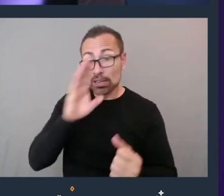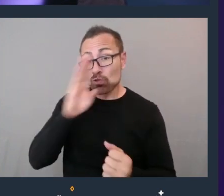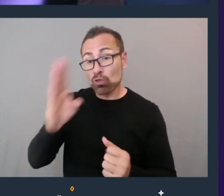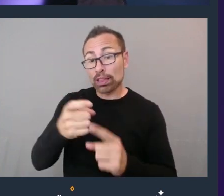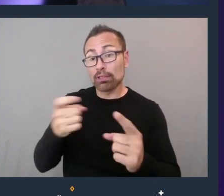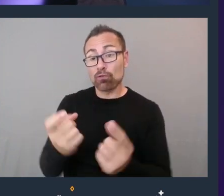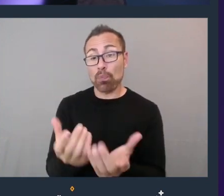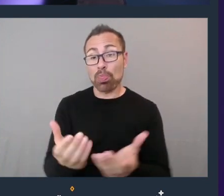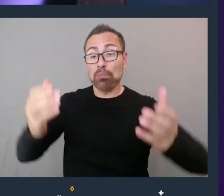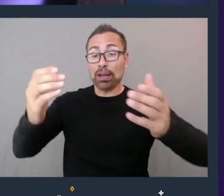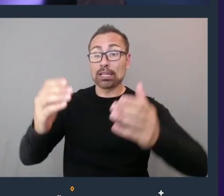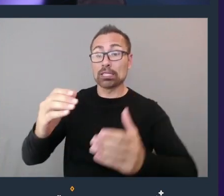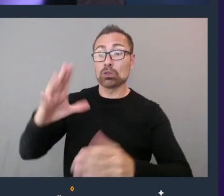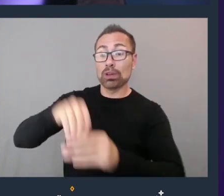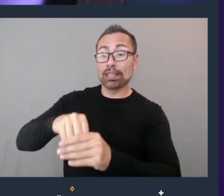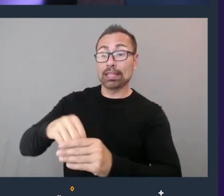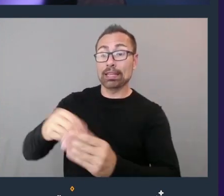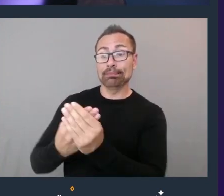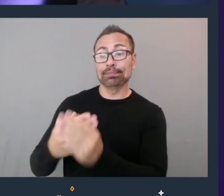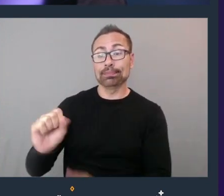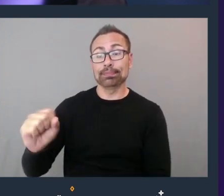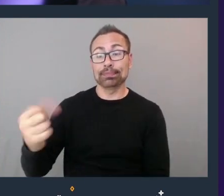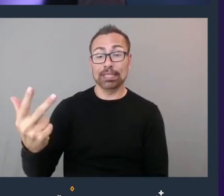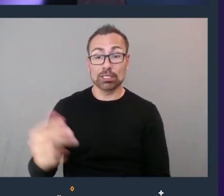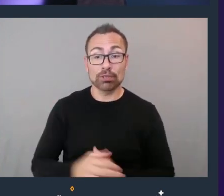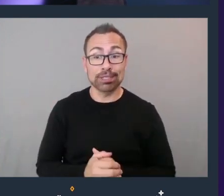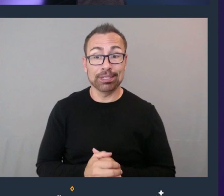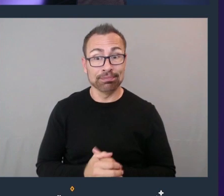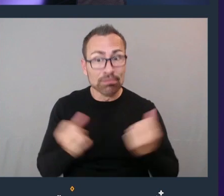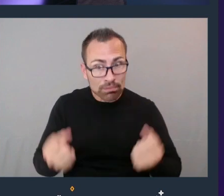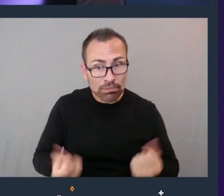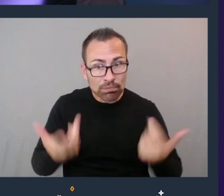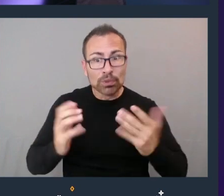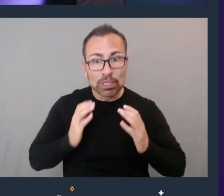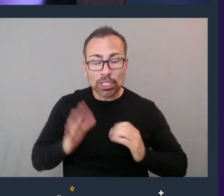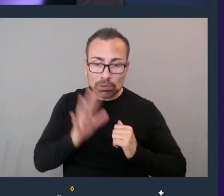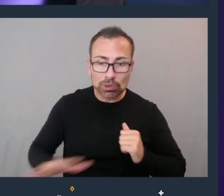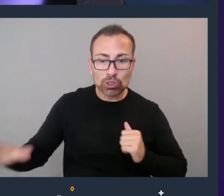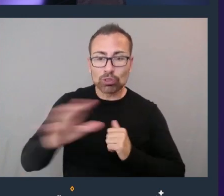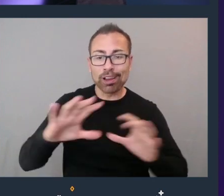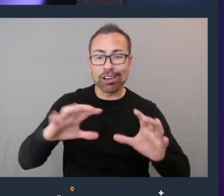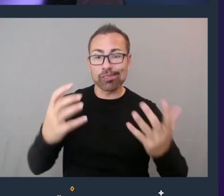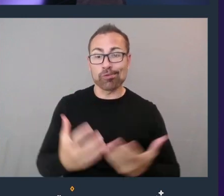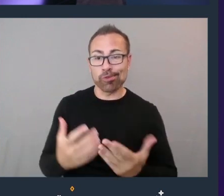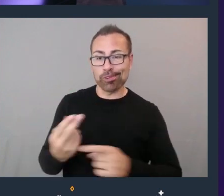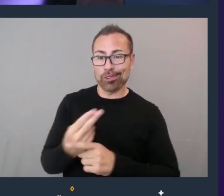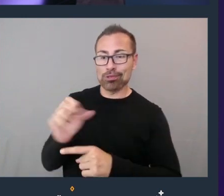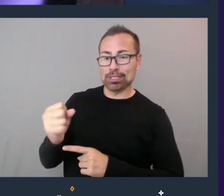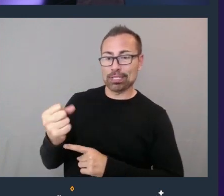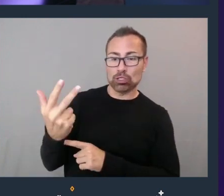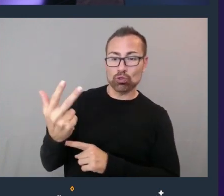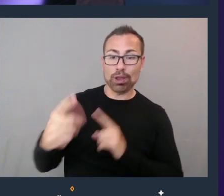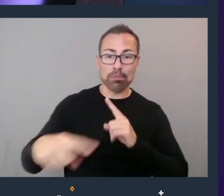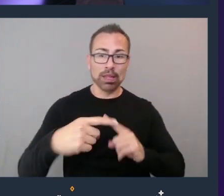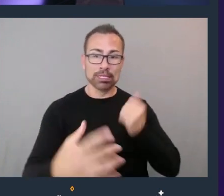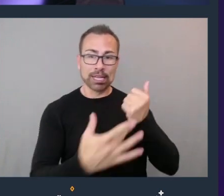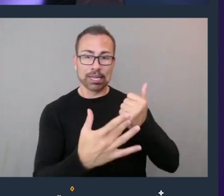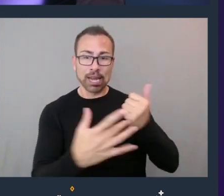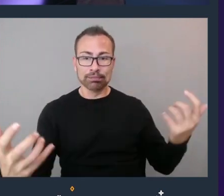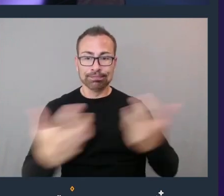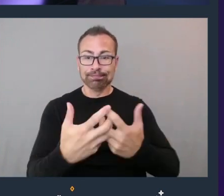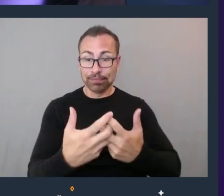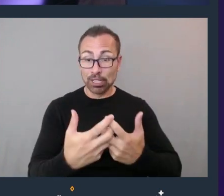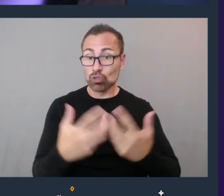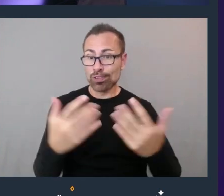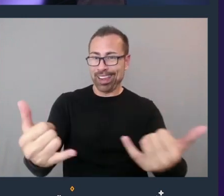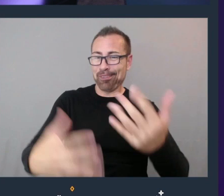by millions of customers around the world, and a lot of technology already works with S3, so now we're happy to add Data Exchange to the list. And